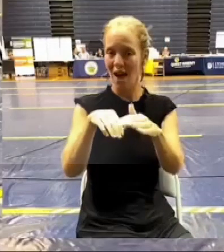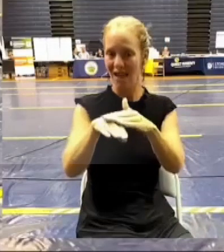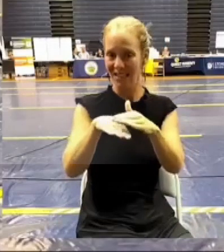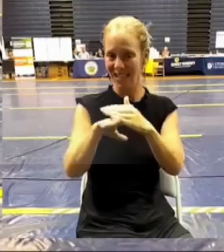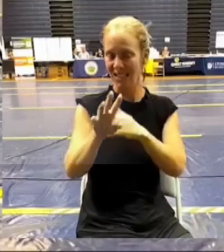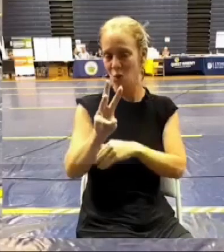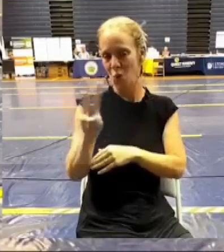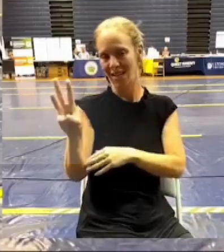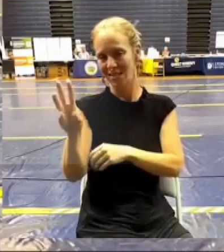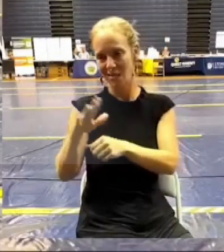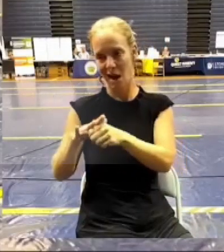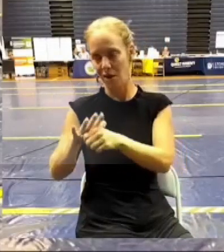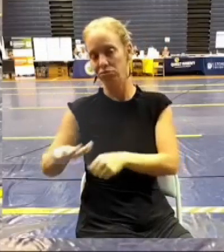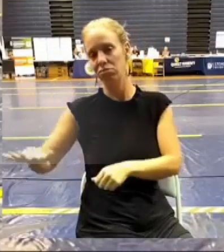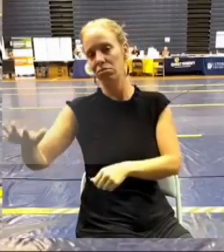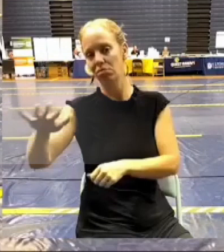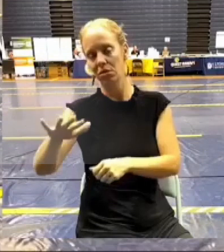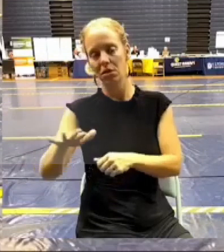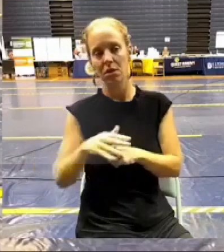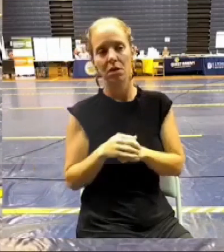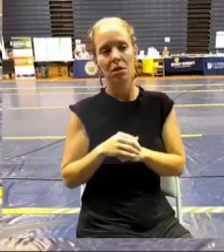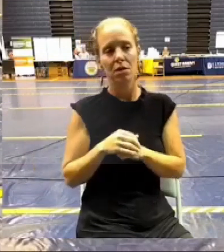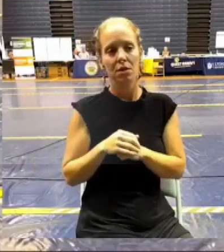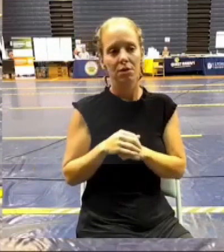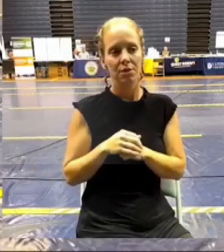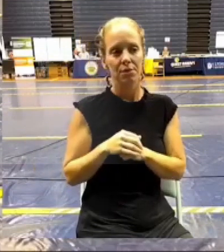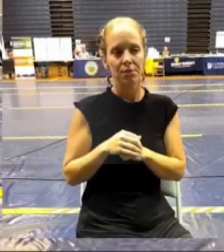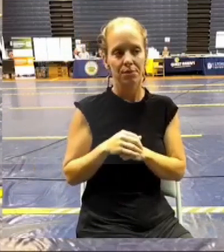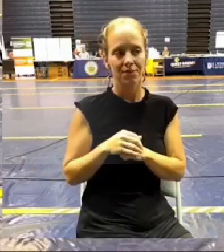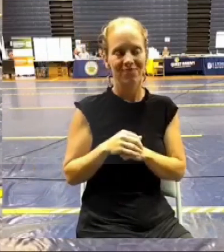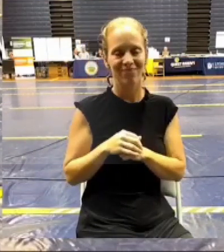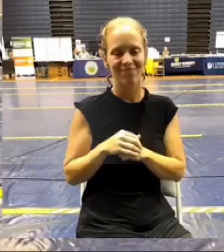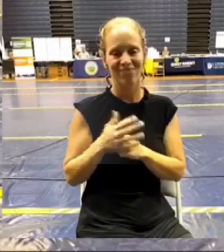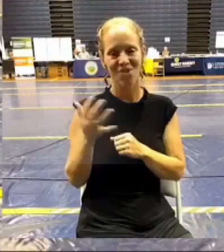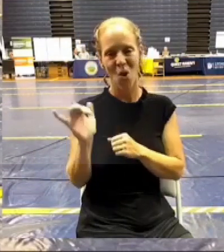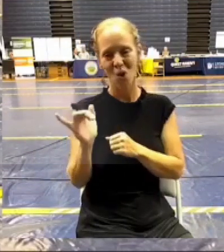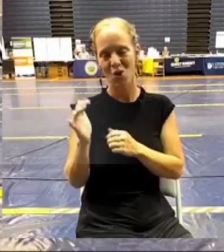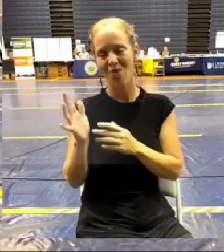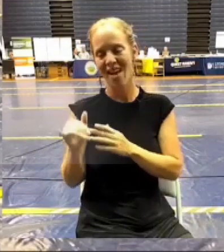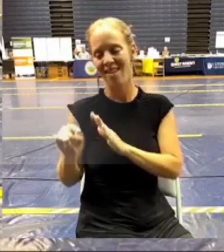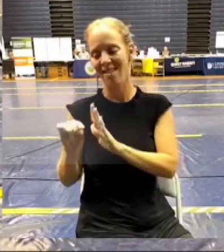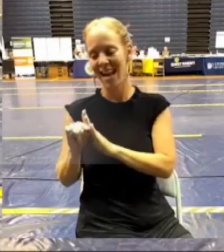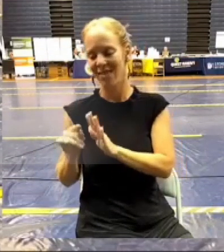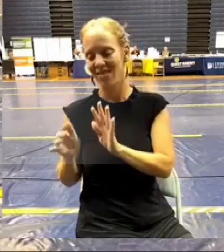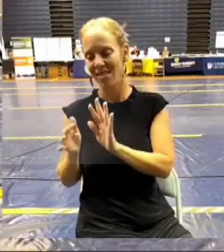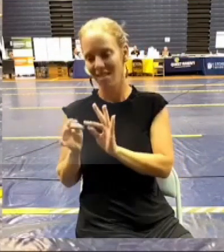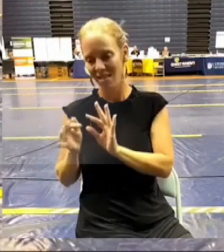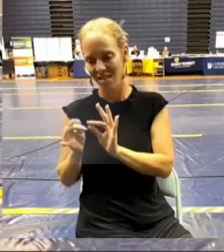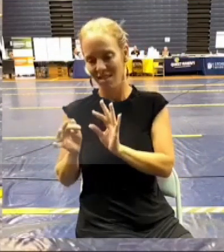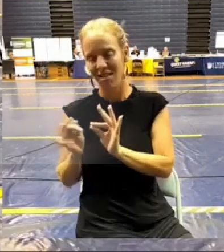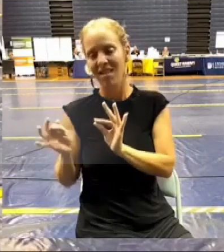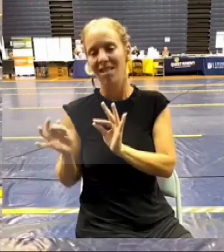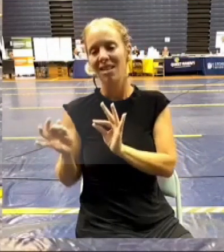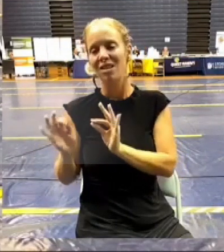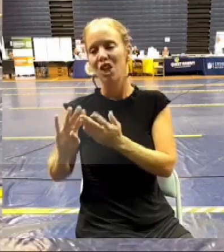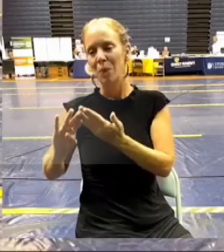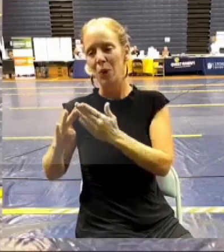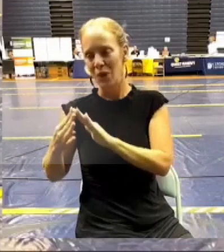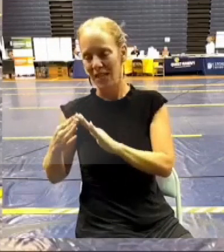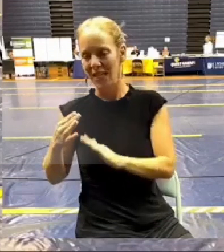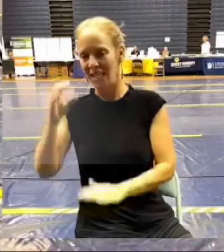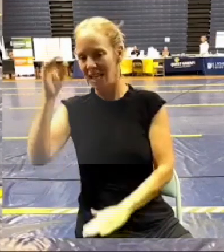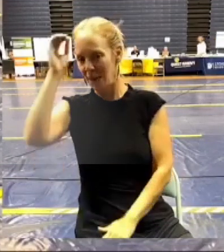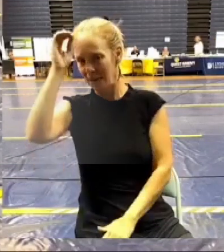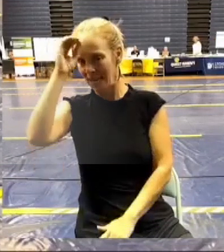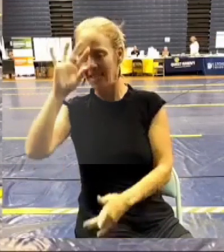mentioned, and I quote, the negative community sentiment as possibly having an effect on future business. And he did go on to